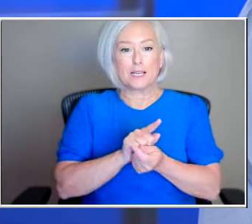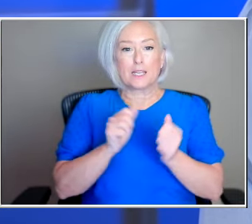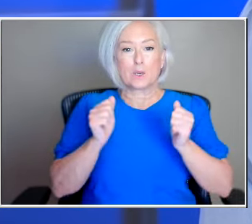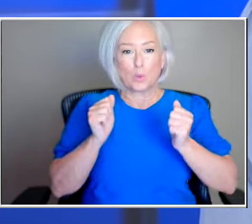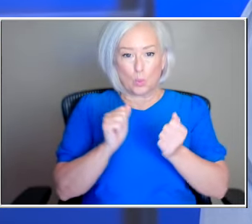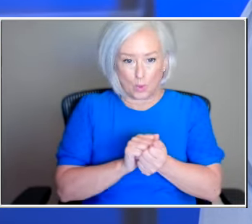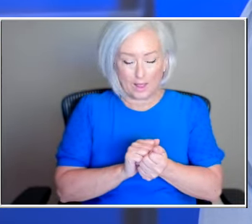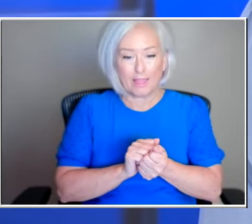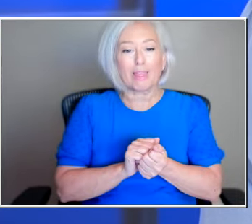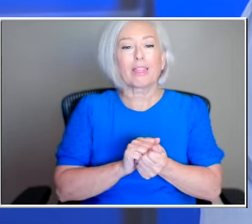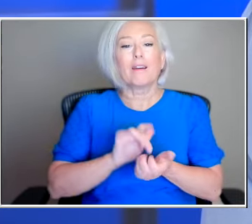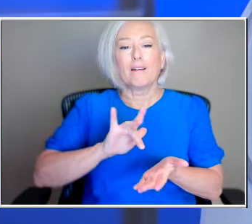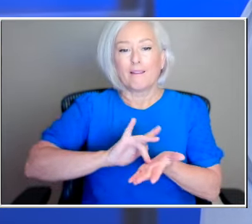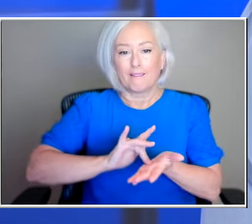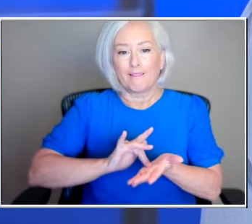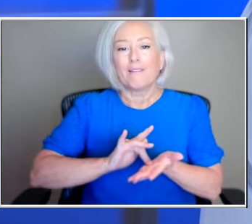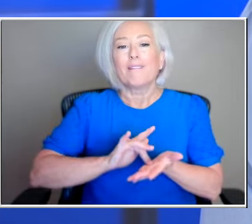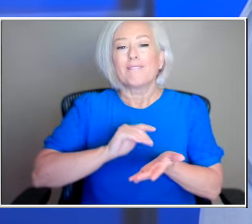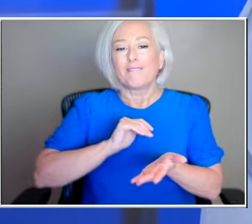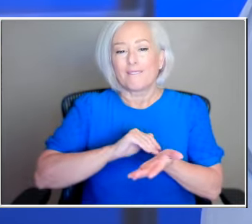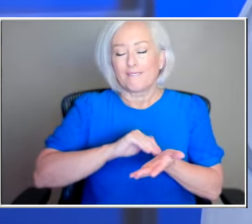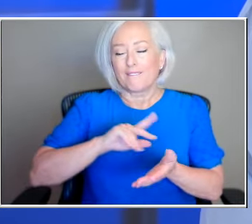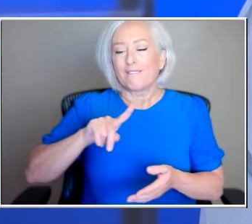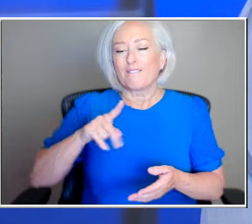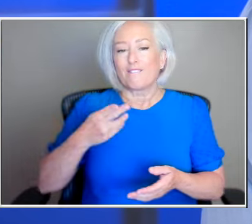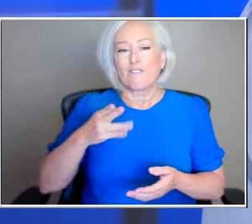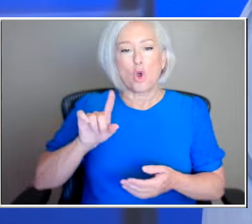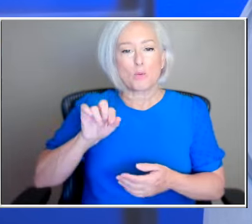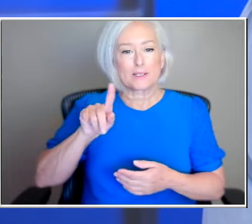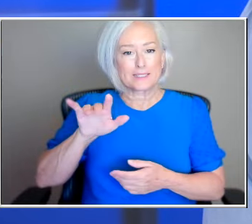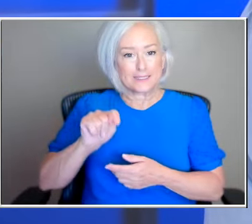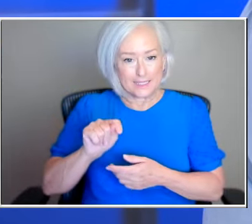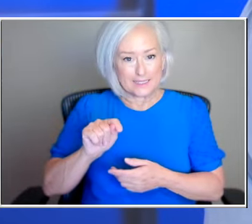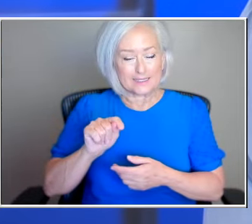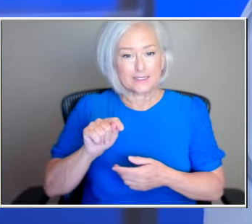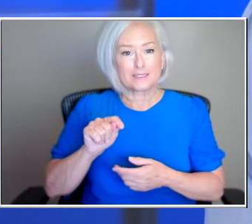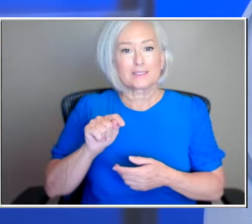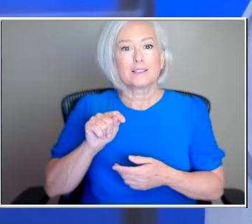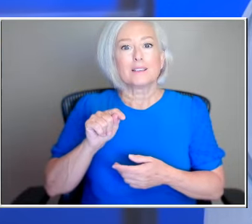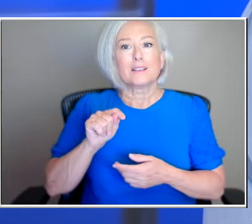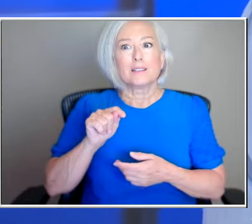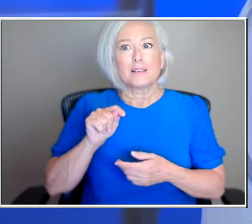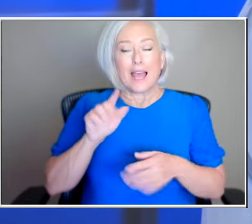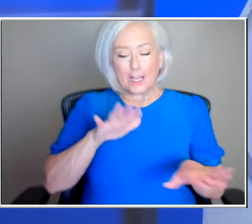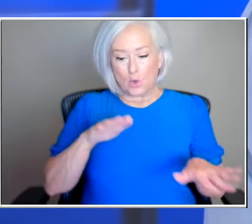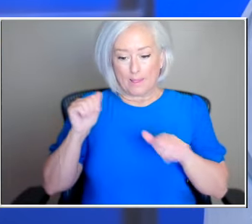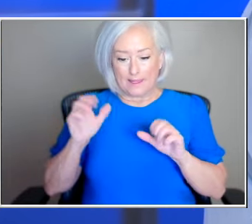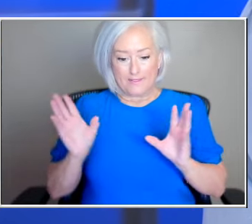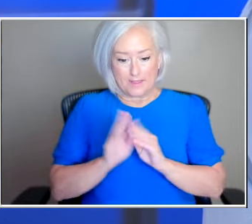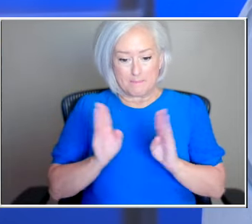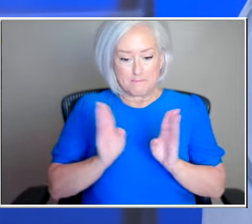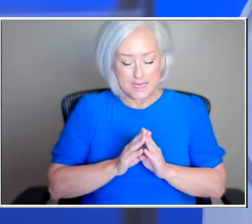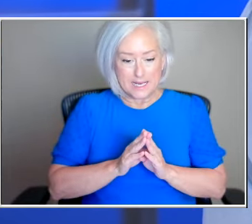go through all the potential risks and symptoms, you walk out of there, wow, this could be pretty bad.